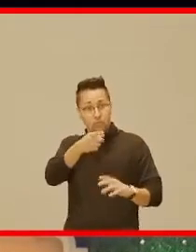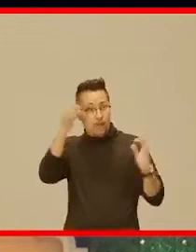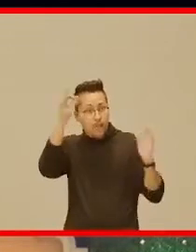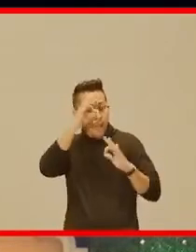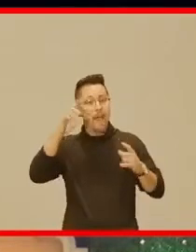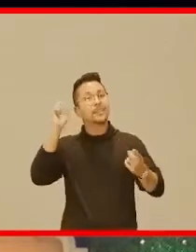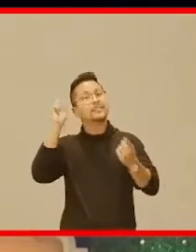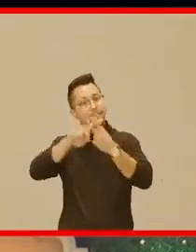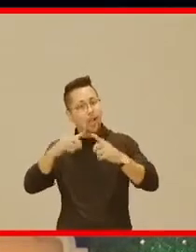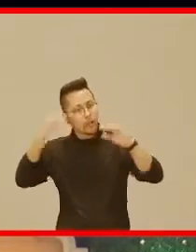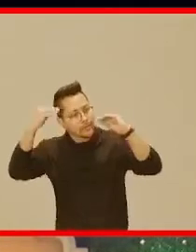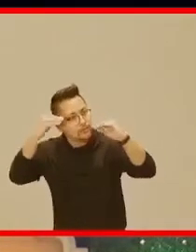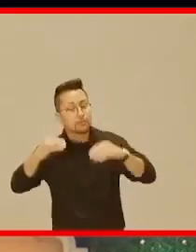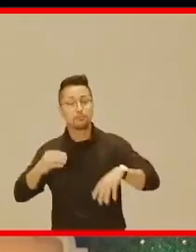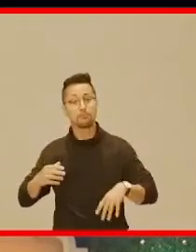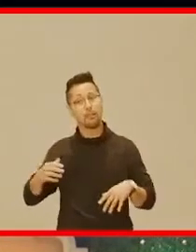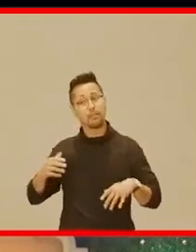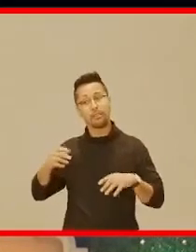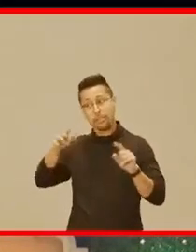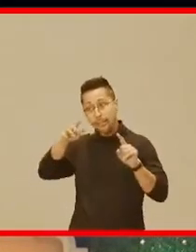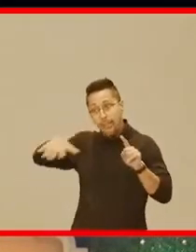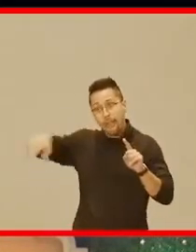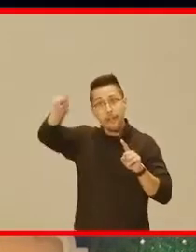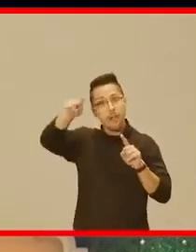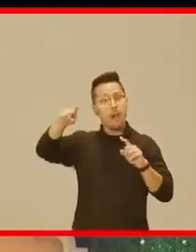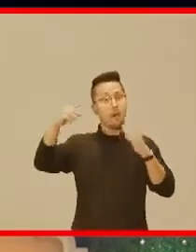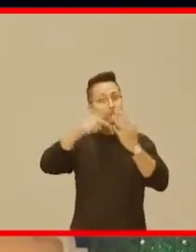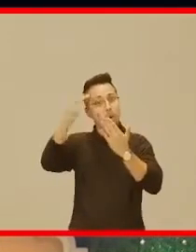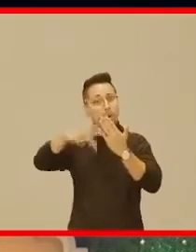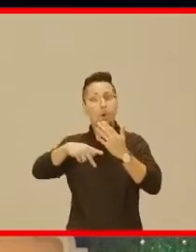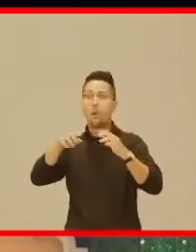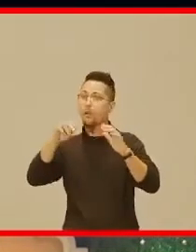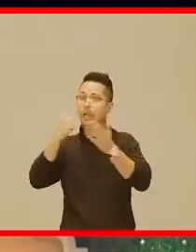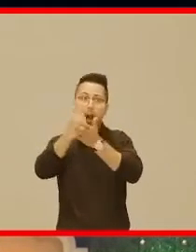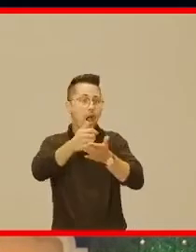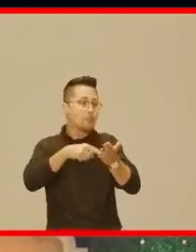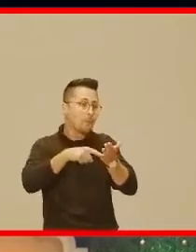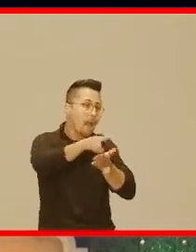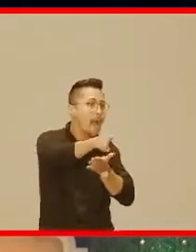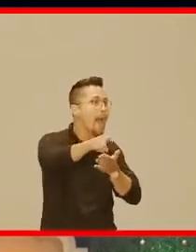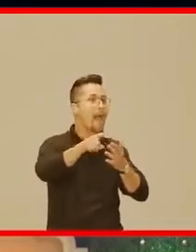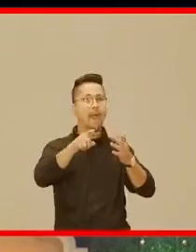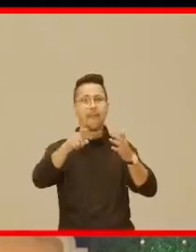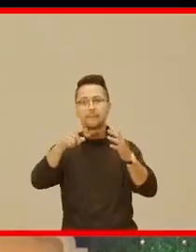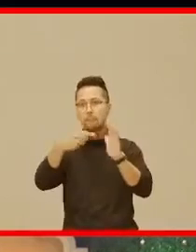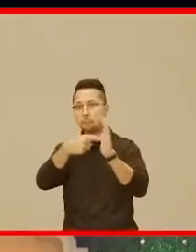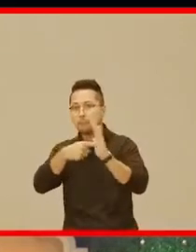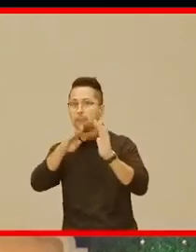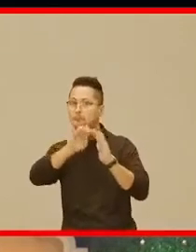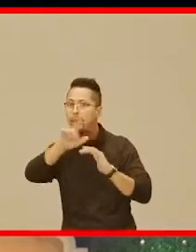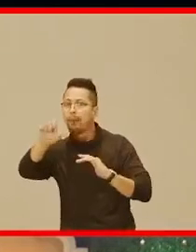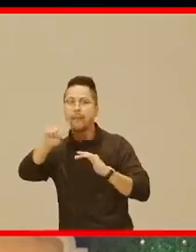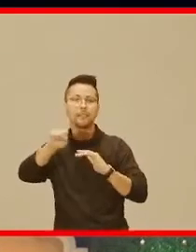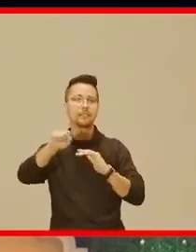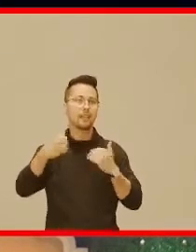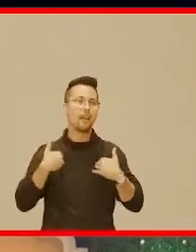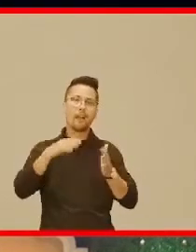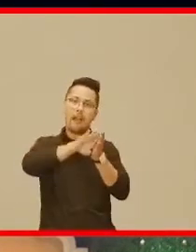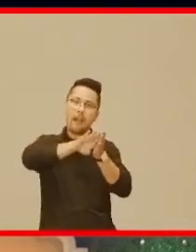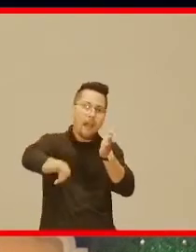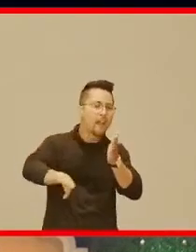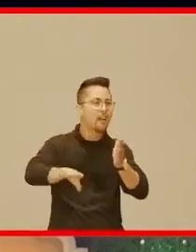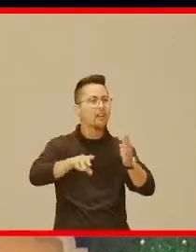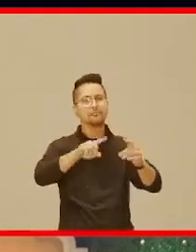programs out there that can help supplement. There's disability stuff. There's the waiver. There's other programs. And